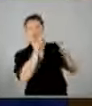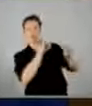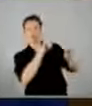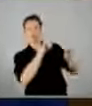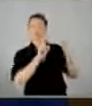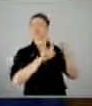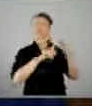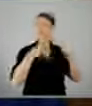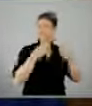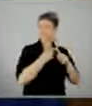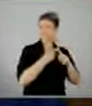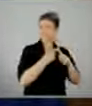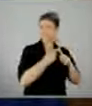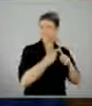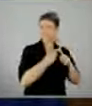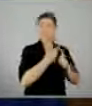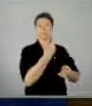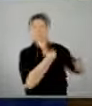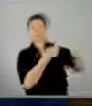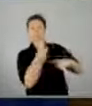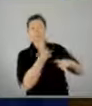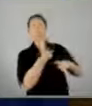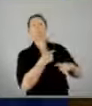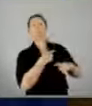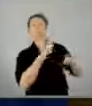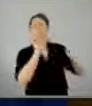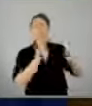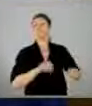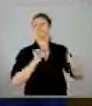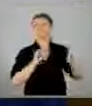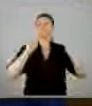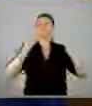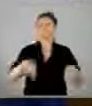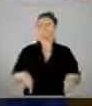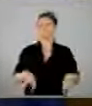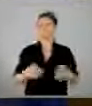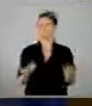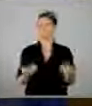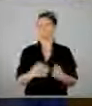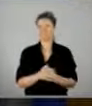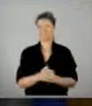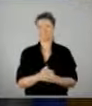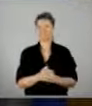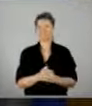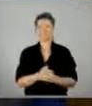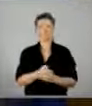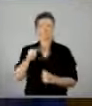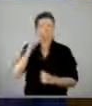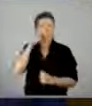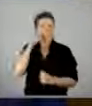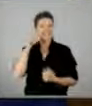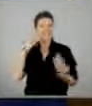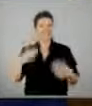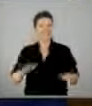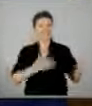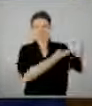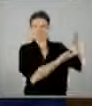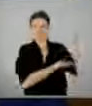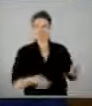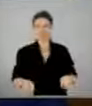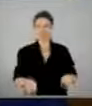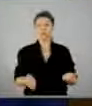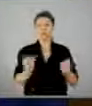means is that the vaccine rollout is on track. Yesterday we mentioned the Pfizer vaccine. I can confirm today that